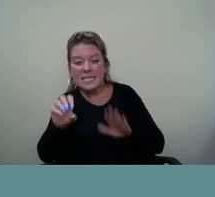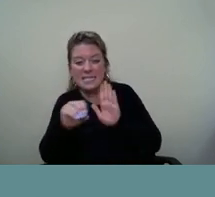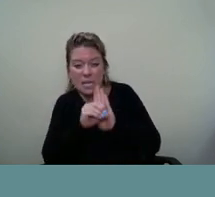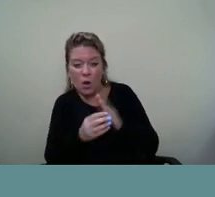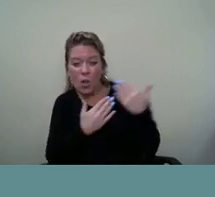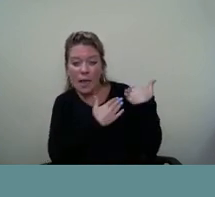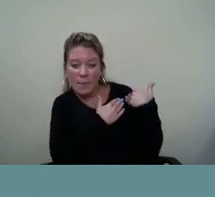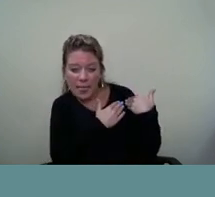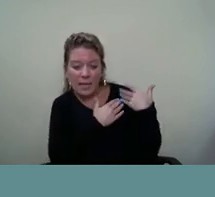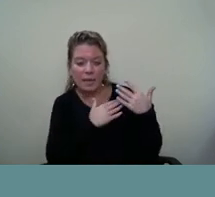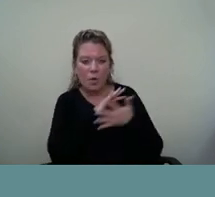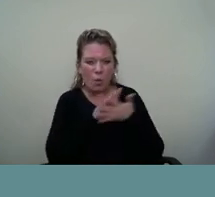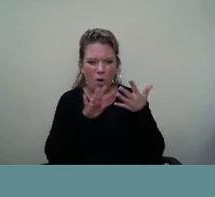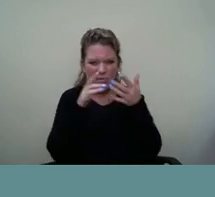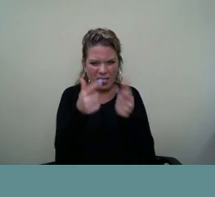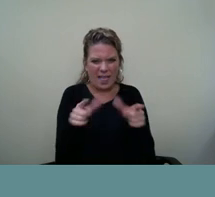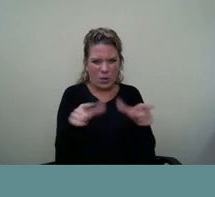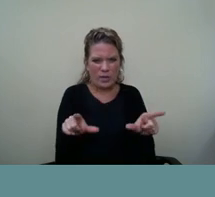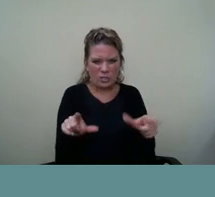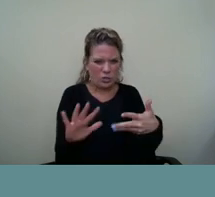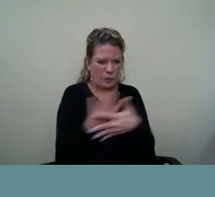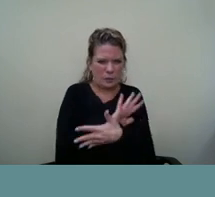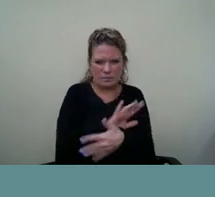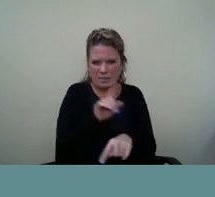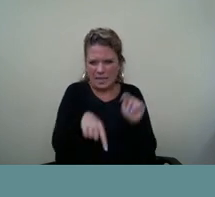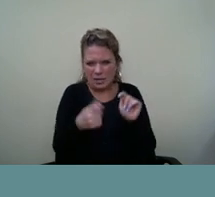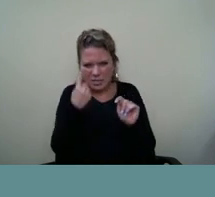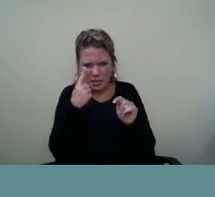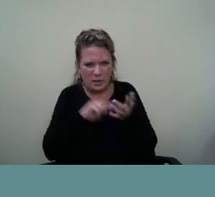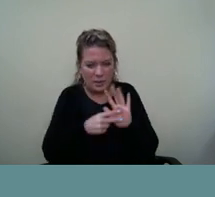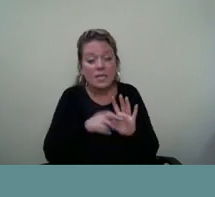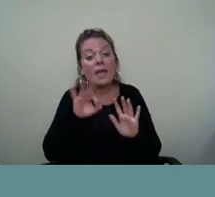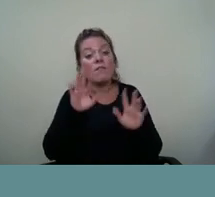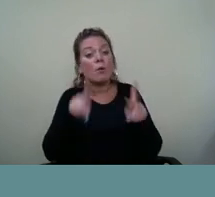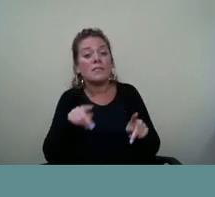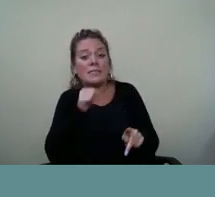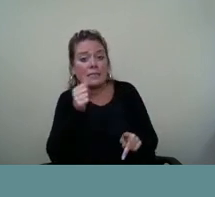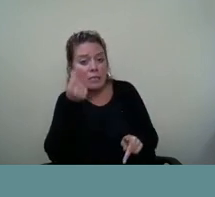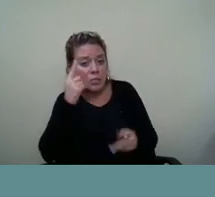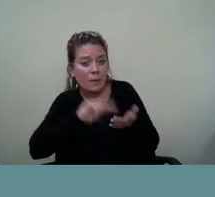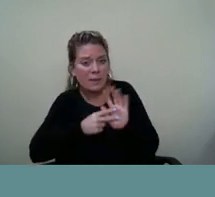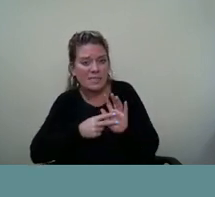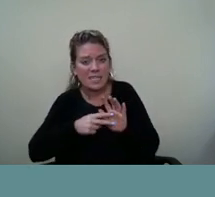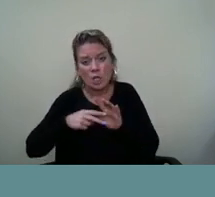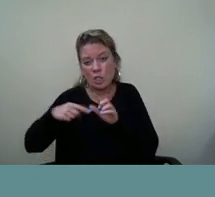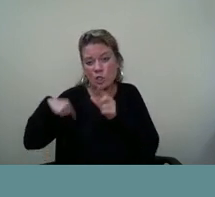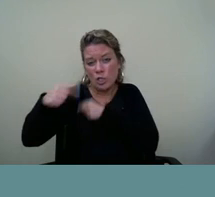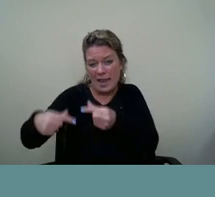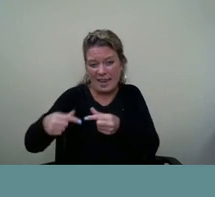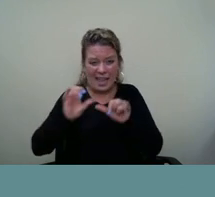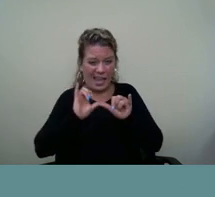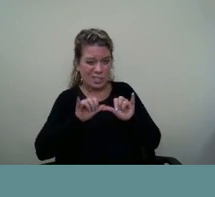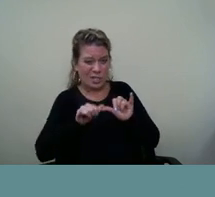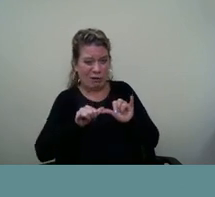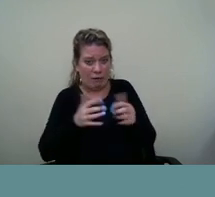they use words that aren't really understandable. So if someone doesn't understand what genetic engineering is, they're just going to be afraid of it. Okay, straight